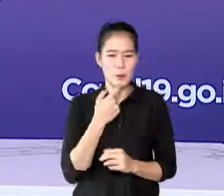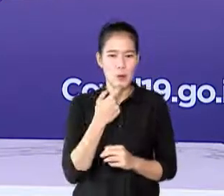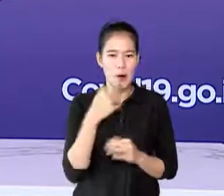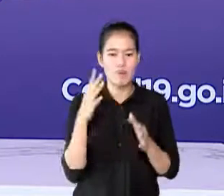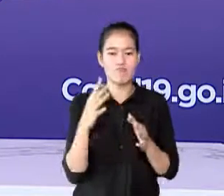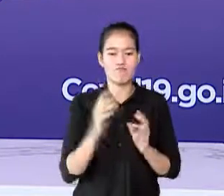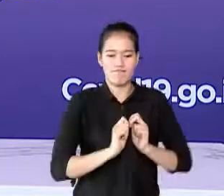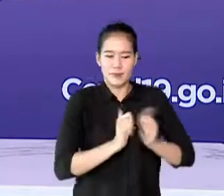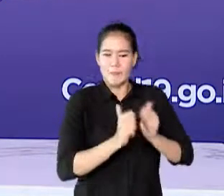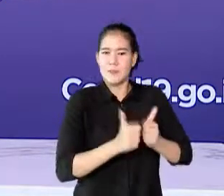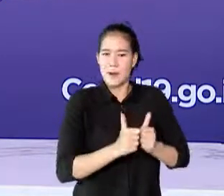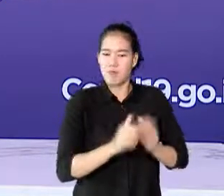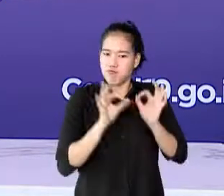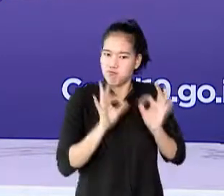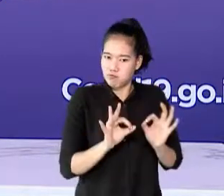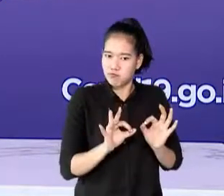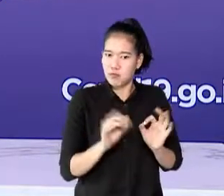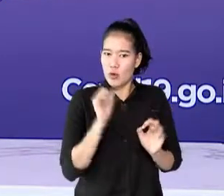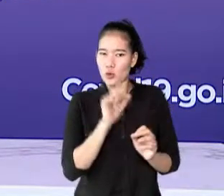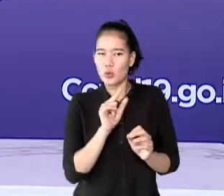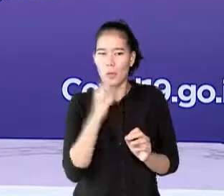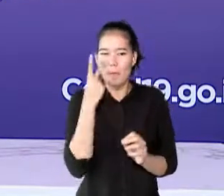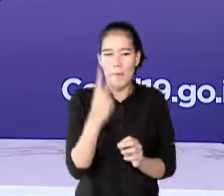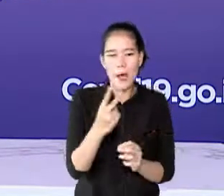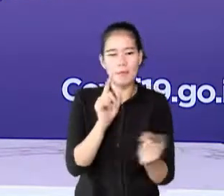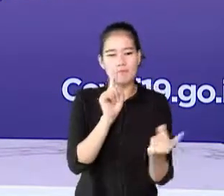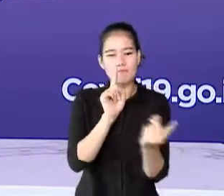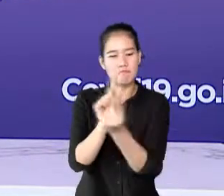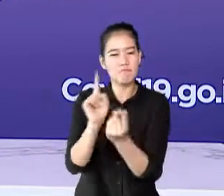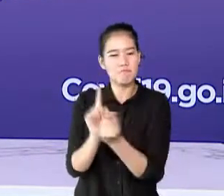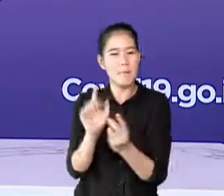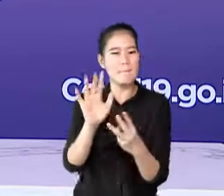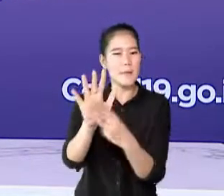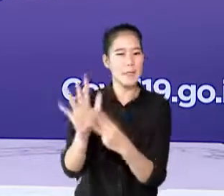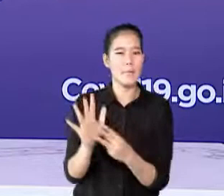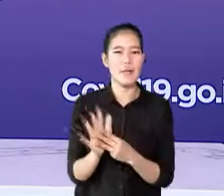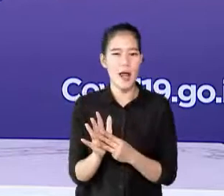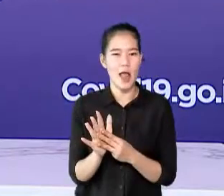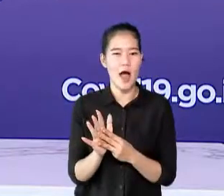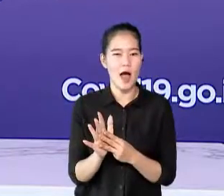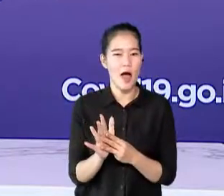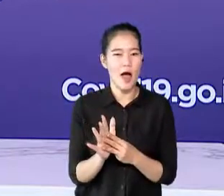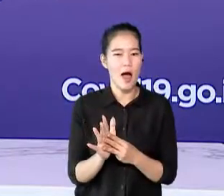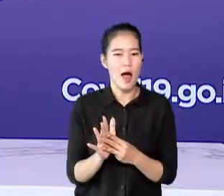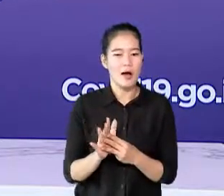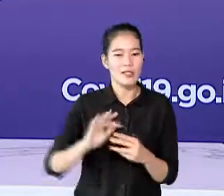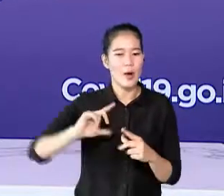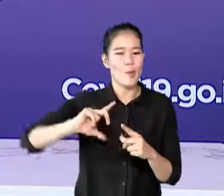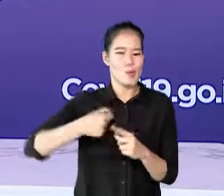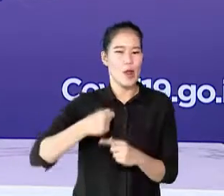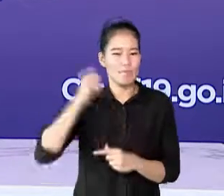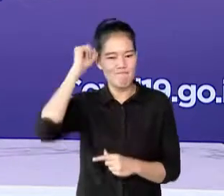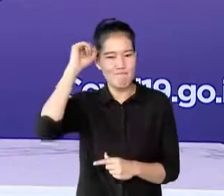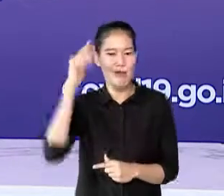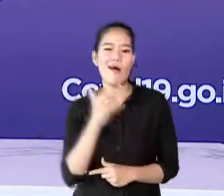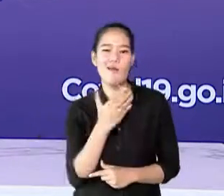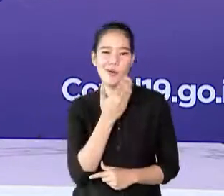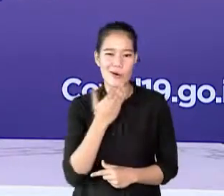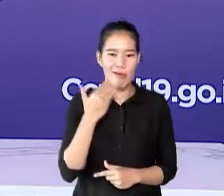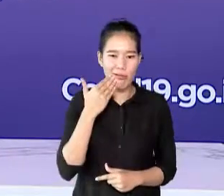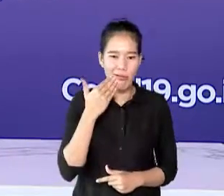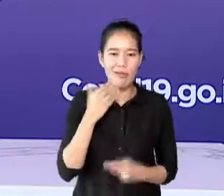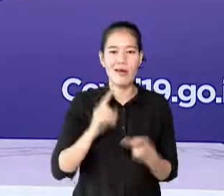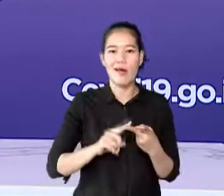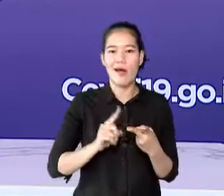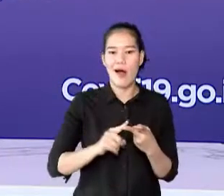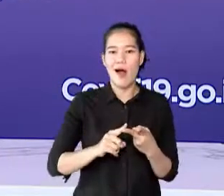better prepared to face any challenges that might come up during the holy month of Ramadan and during